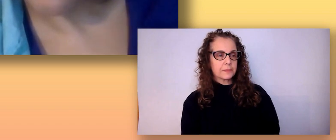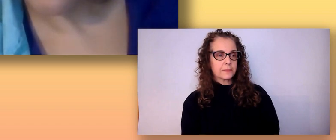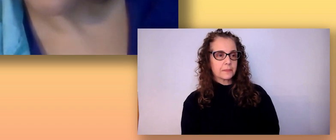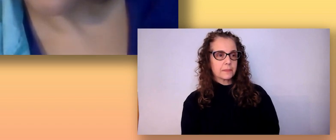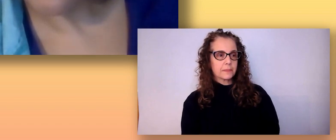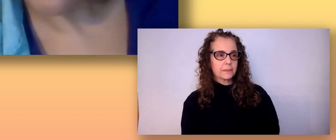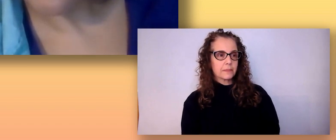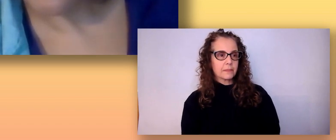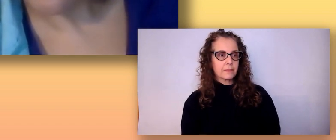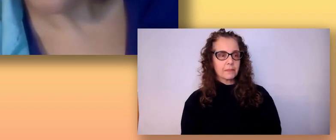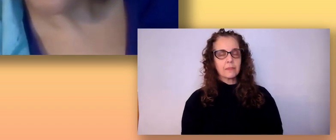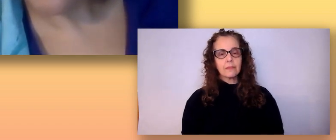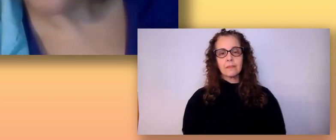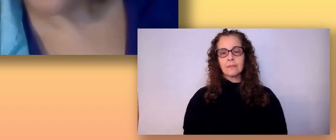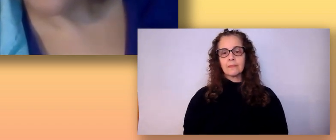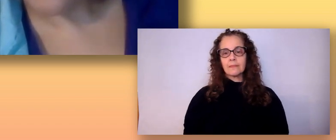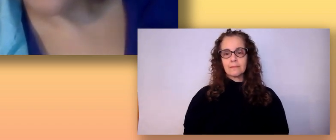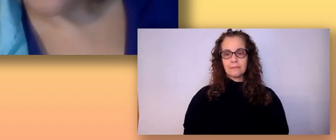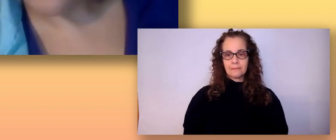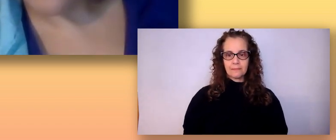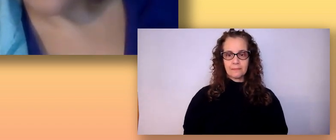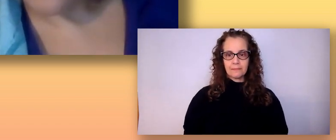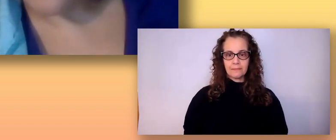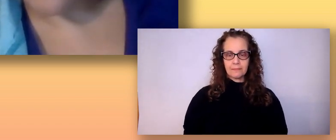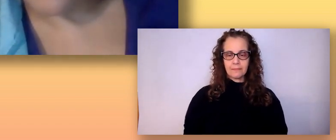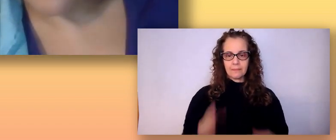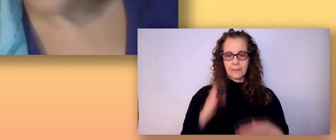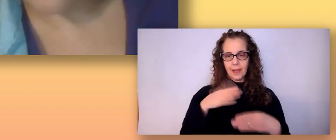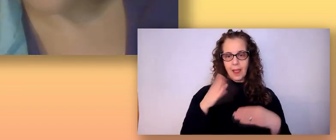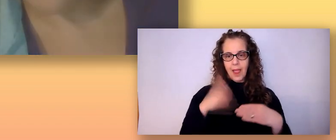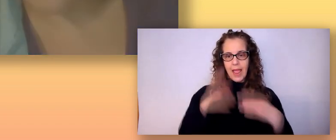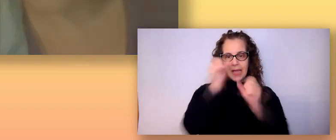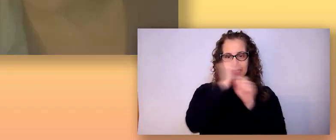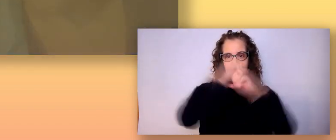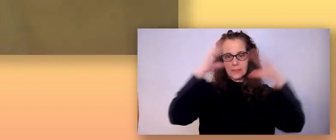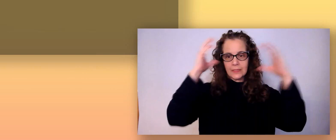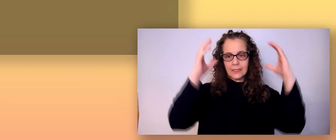They do. End of scene.